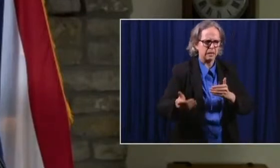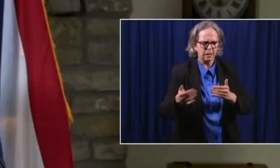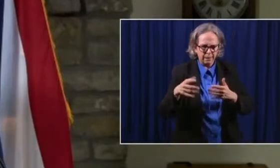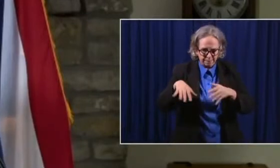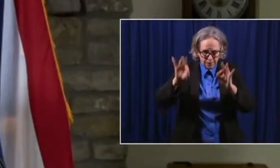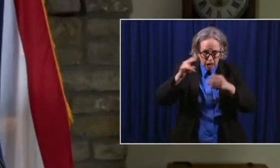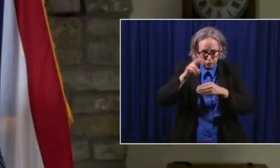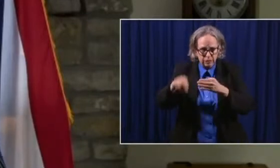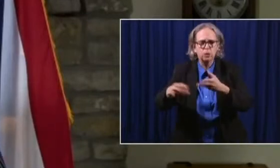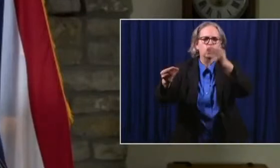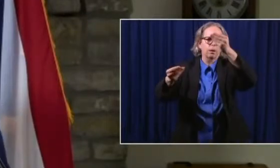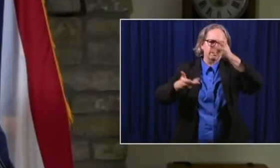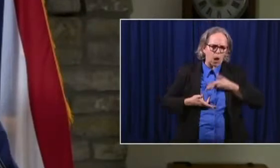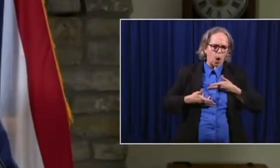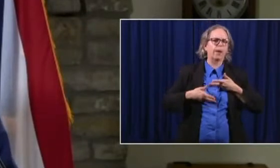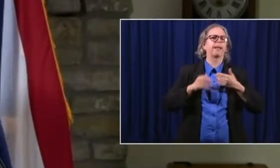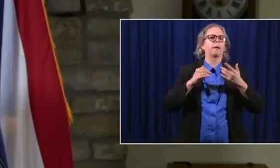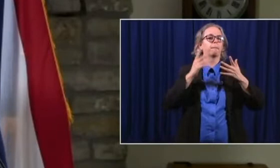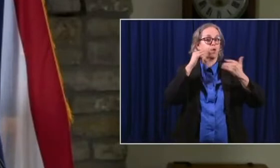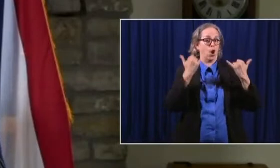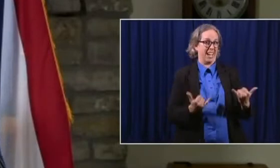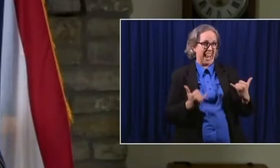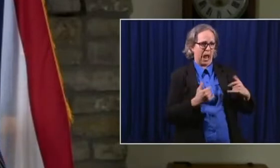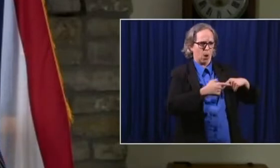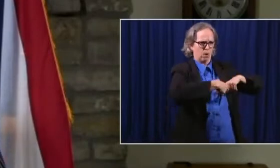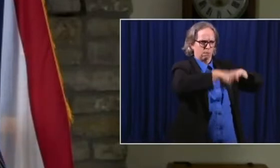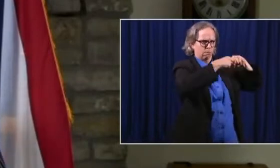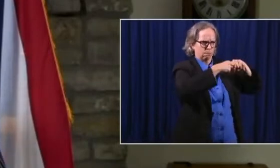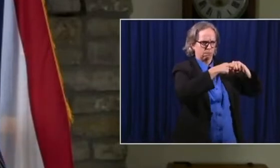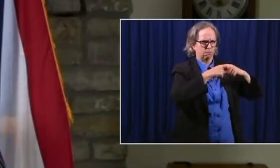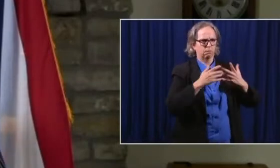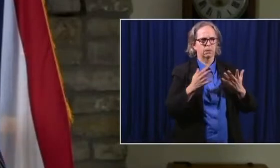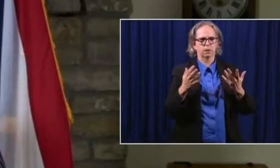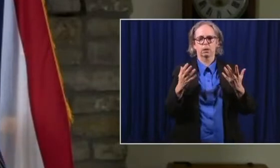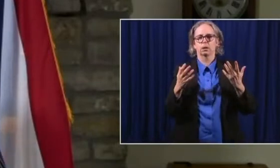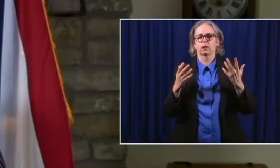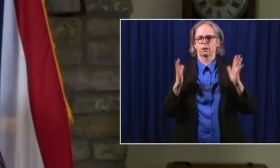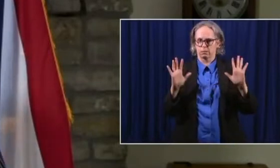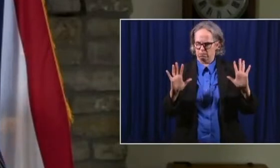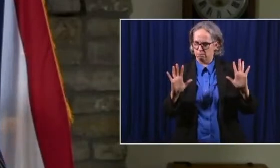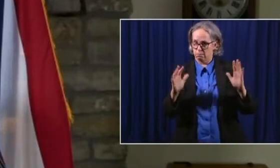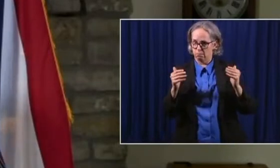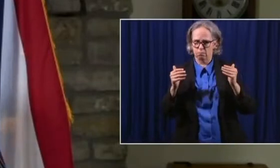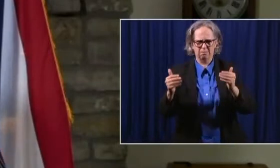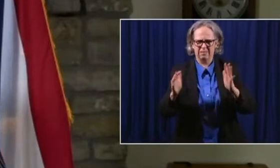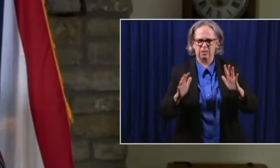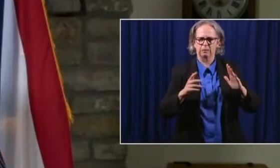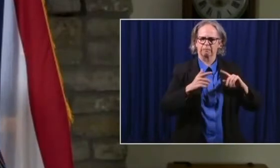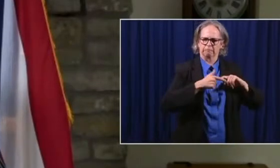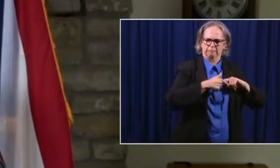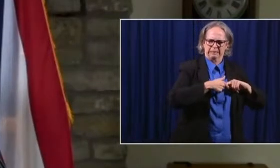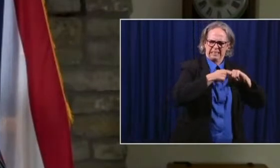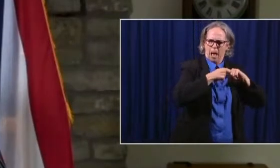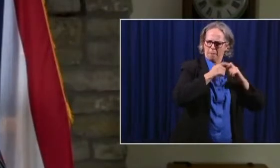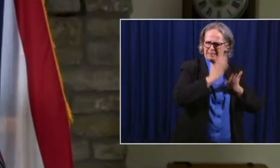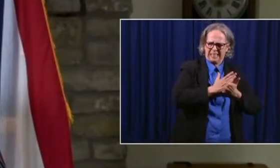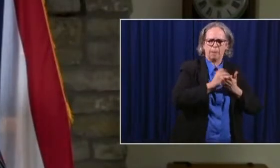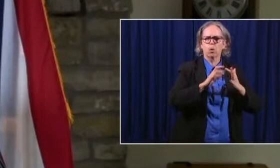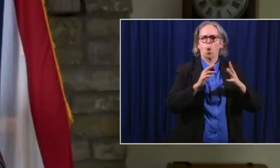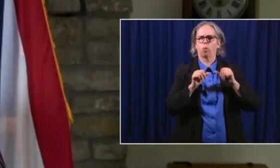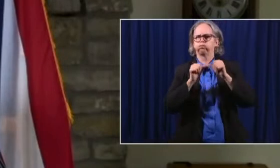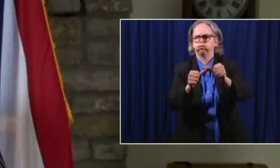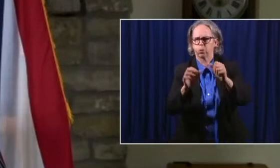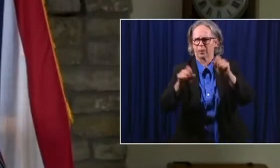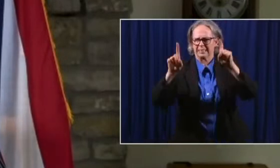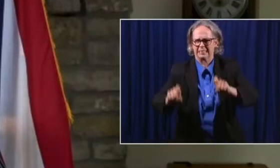results and then make a decision in regard to where we move from here in regard to the testing at our assisted